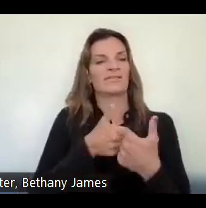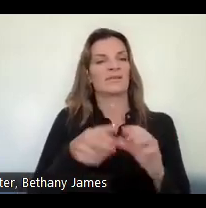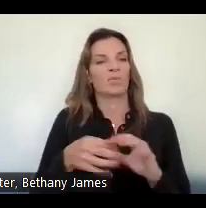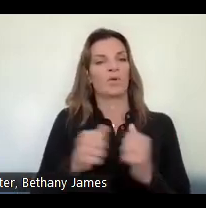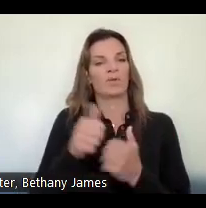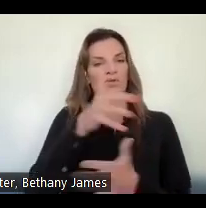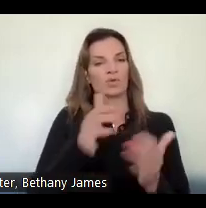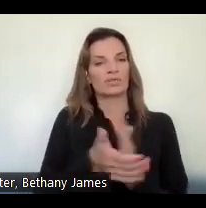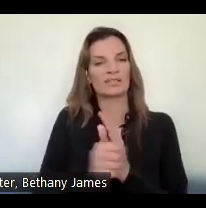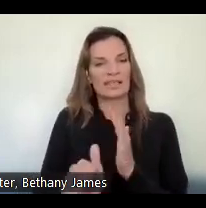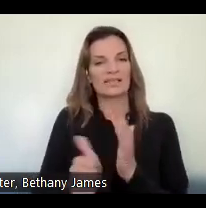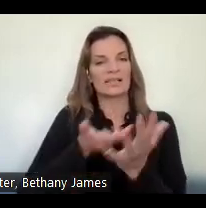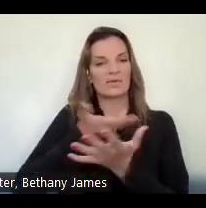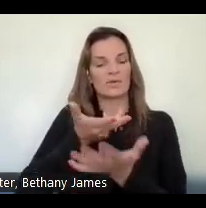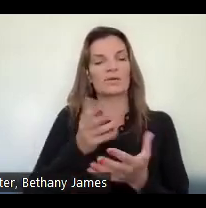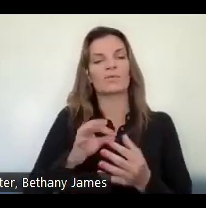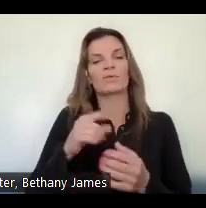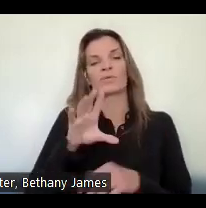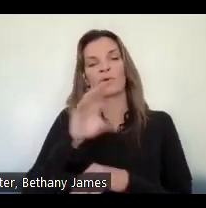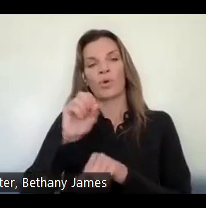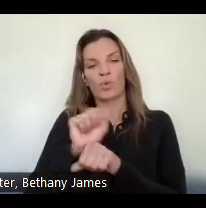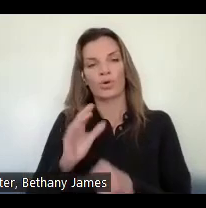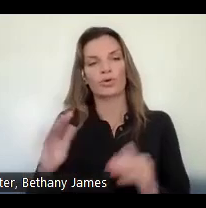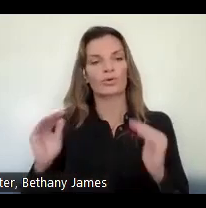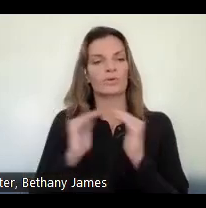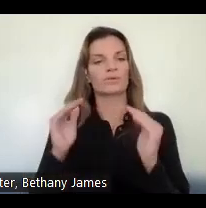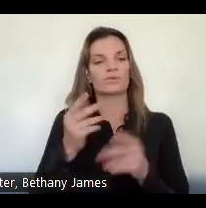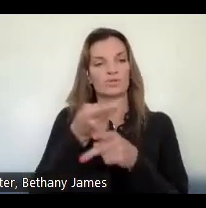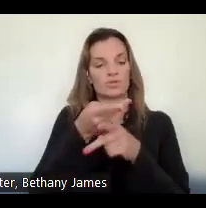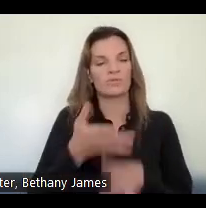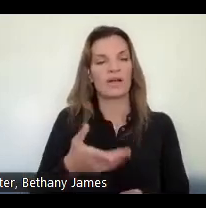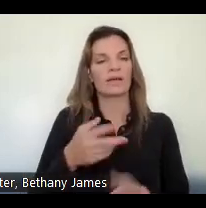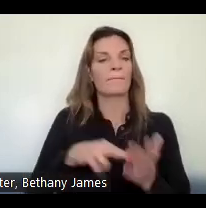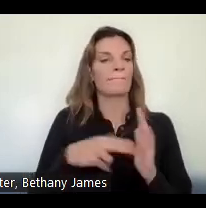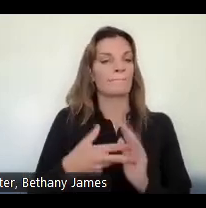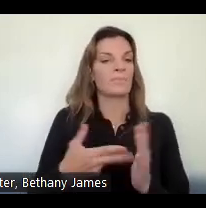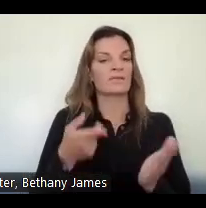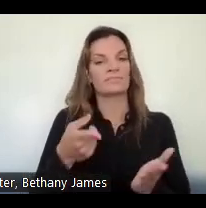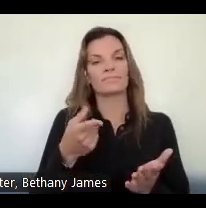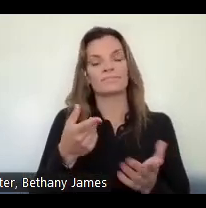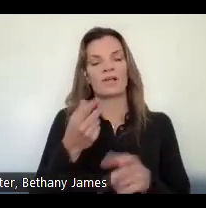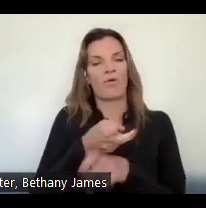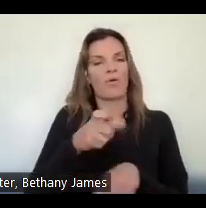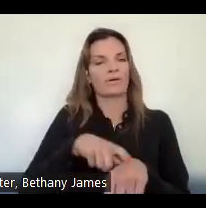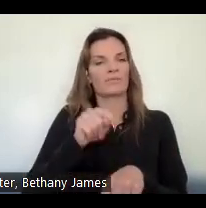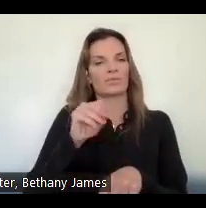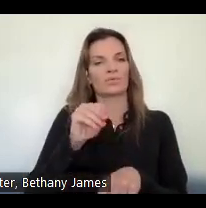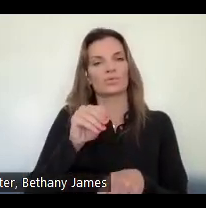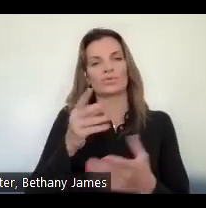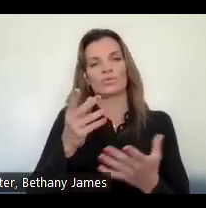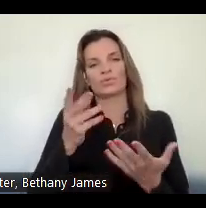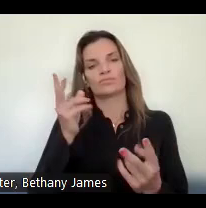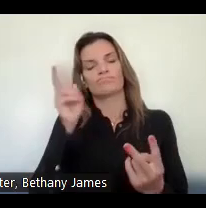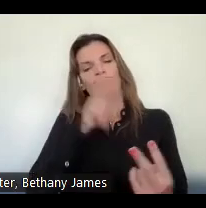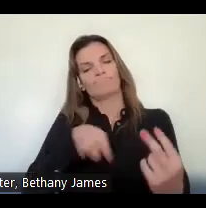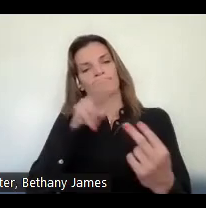social interactions, both with coworkers and supervisors. This can include difficulty interpreting nonverbal cues, the